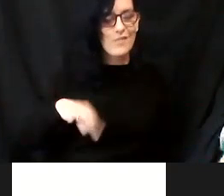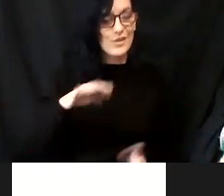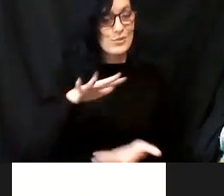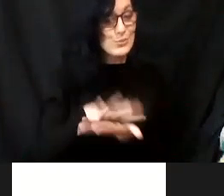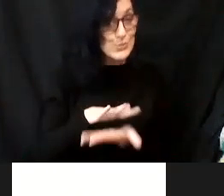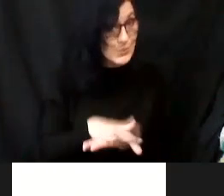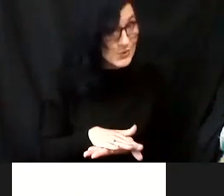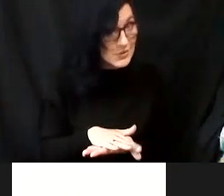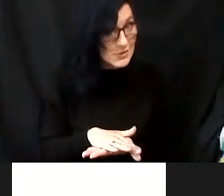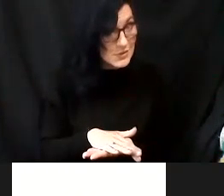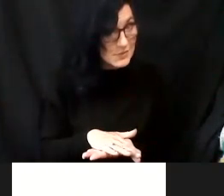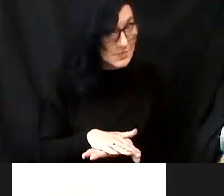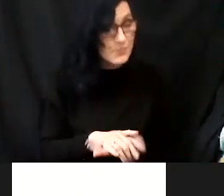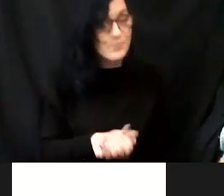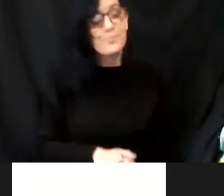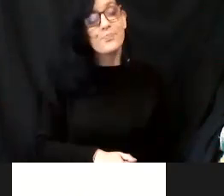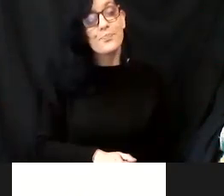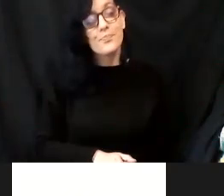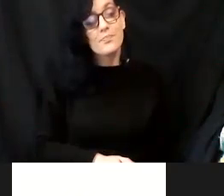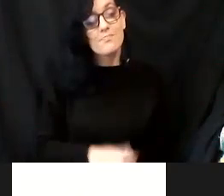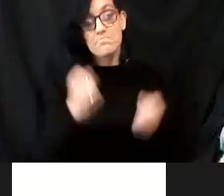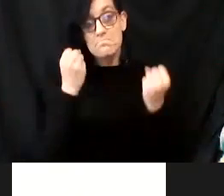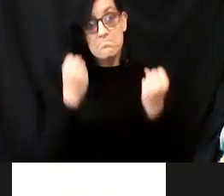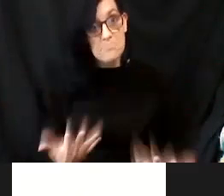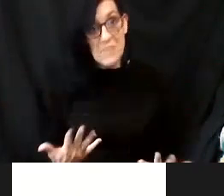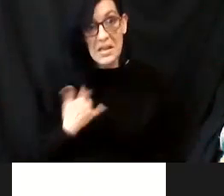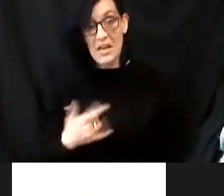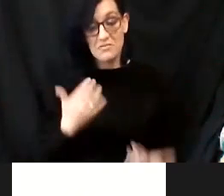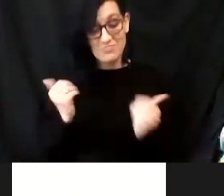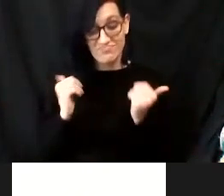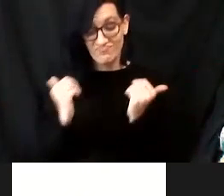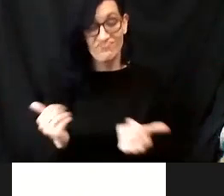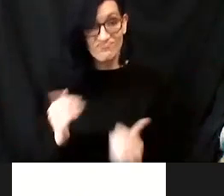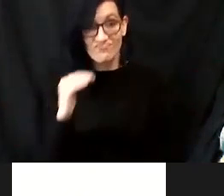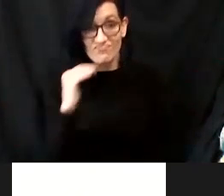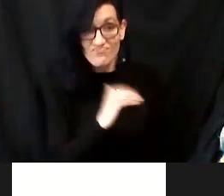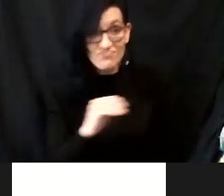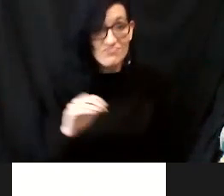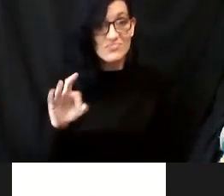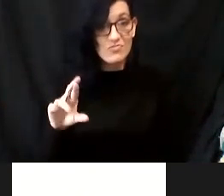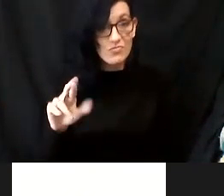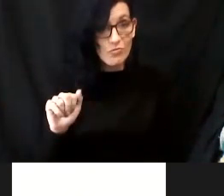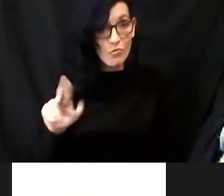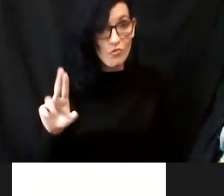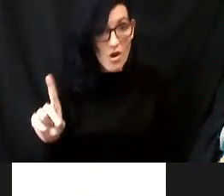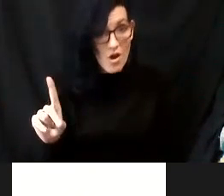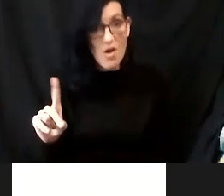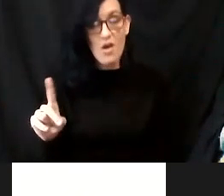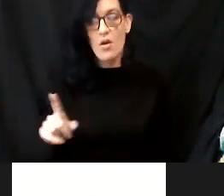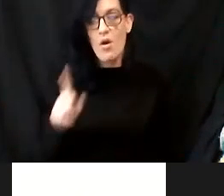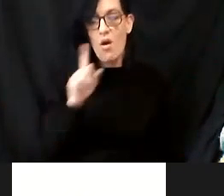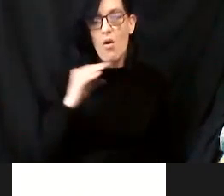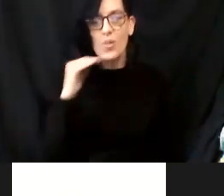schools have committed, flat out fraud, promising people degrees that would help them get